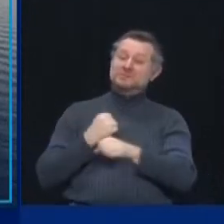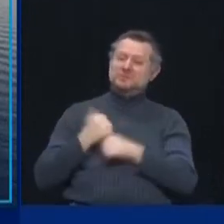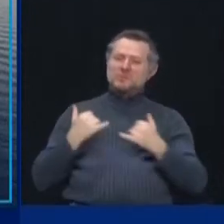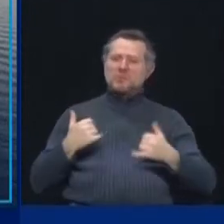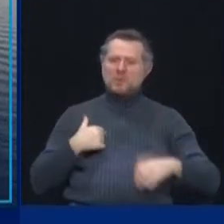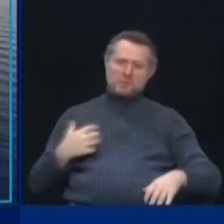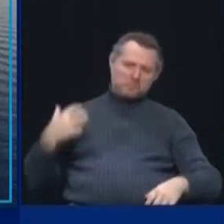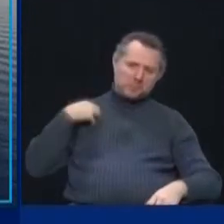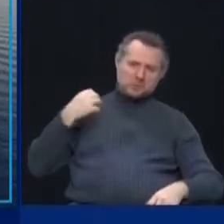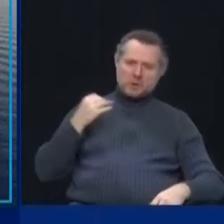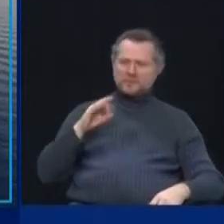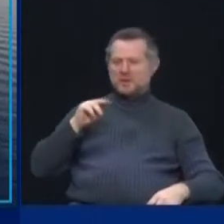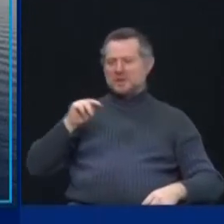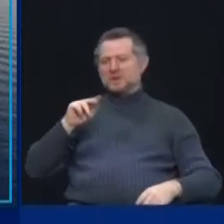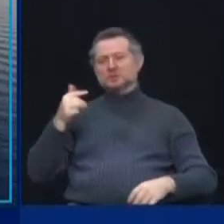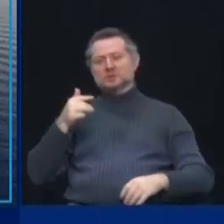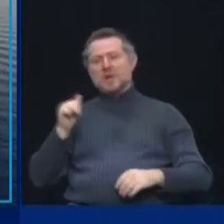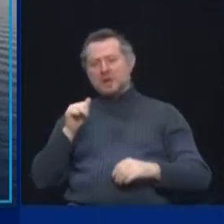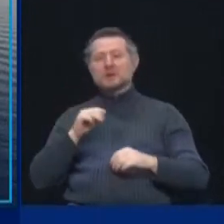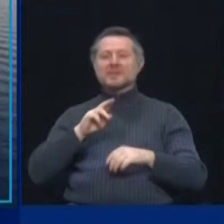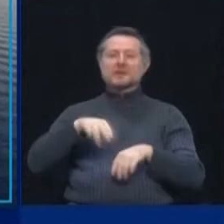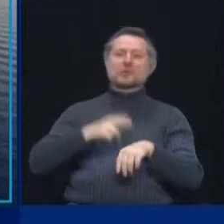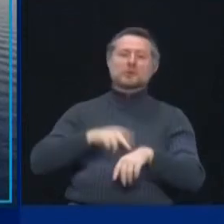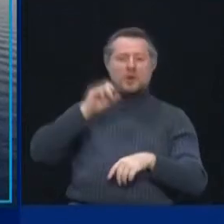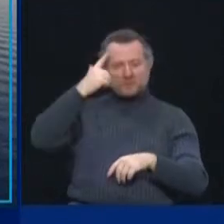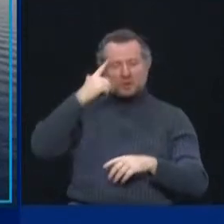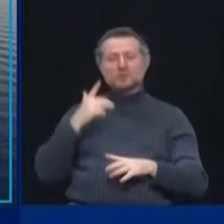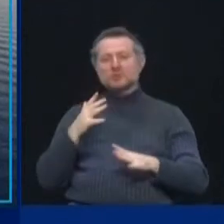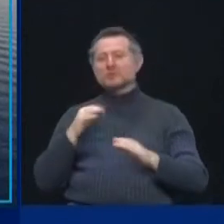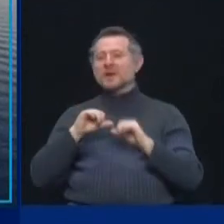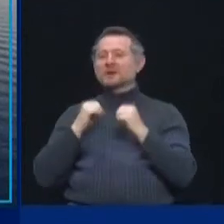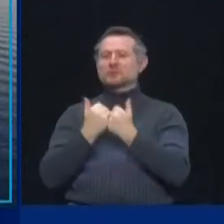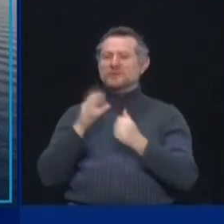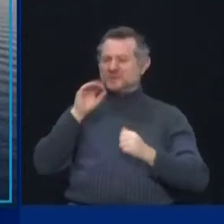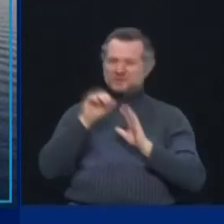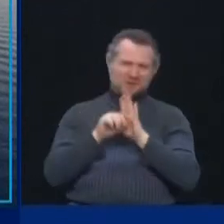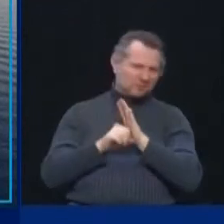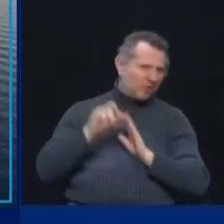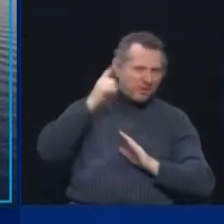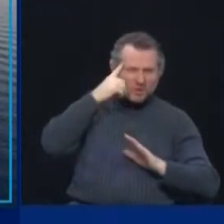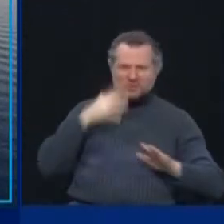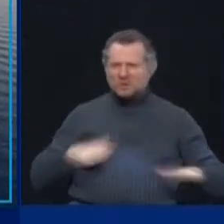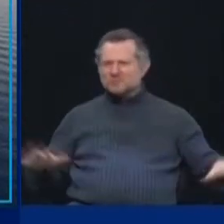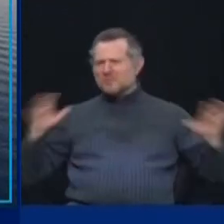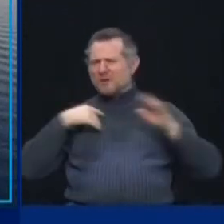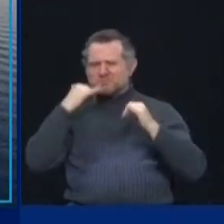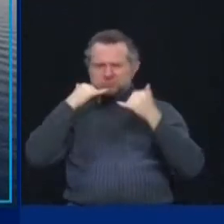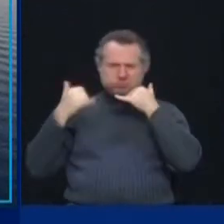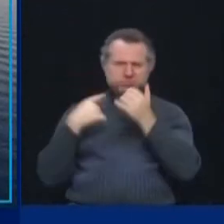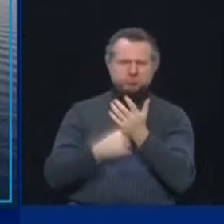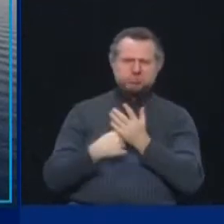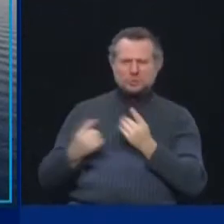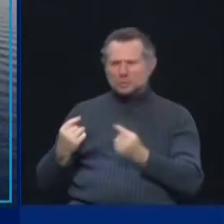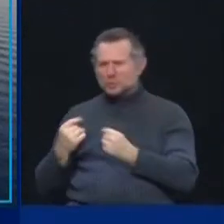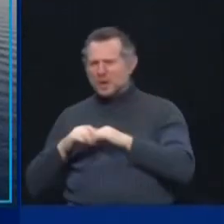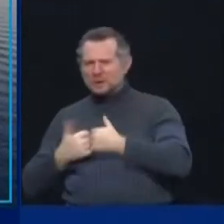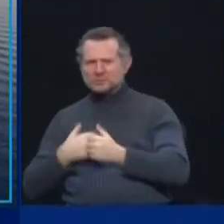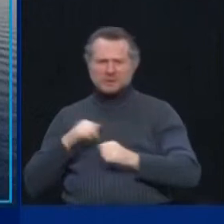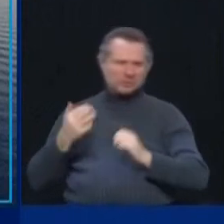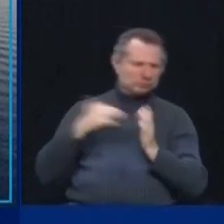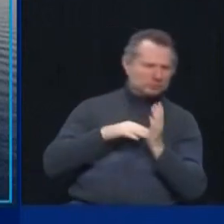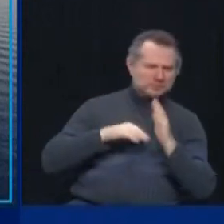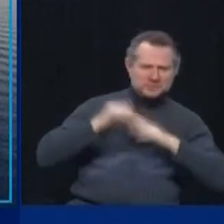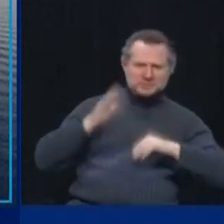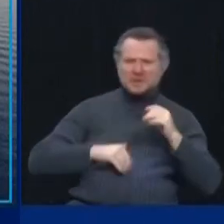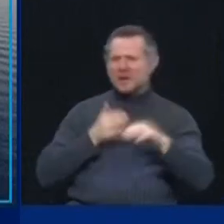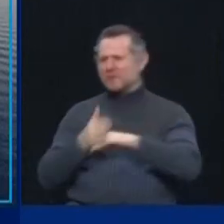in the country every week. Every state is saying, what do we do? How do we rebuild post-COVID? How do we get out